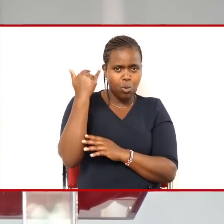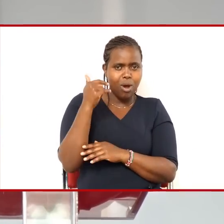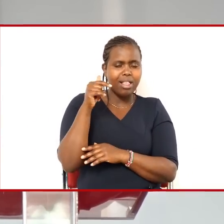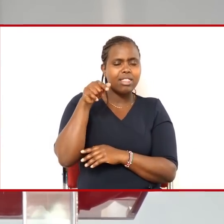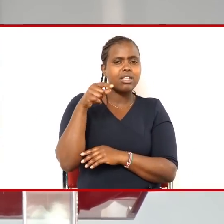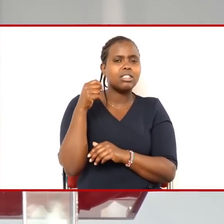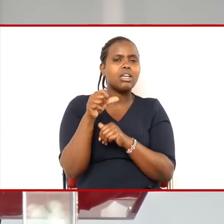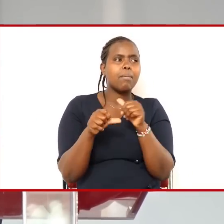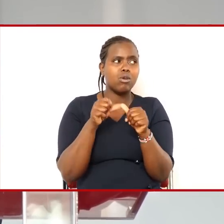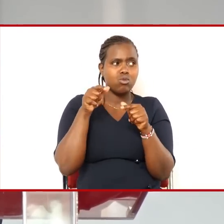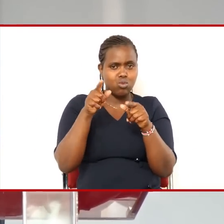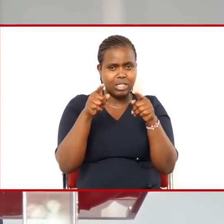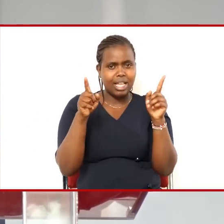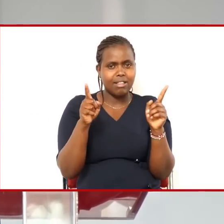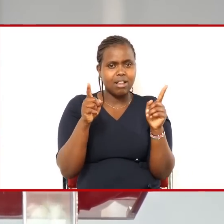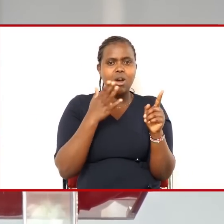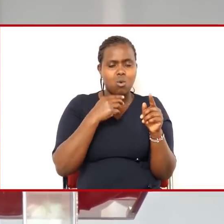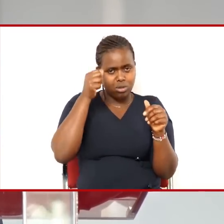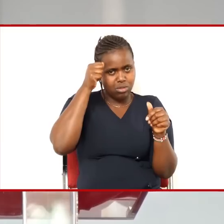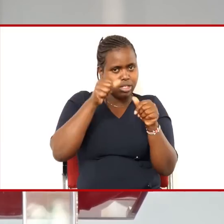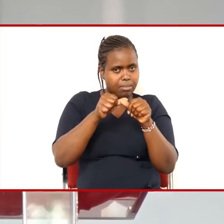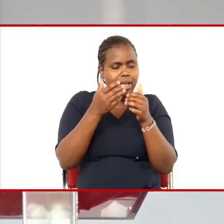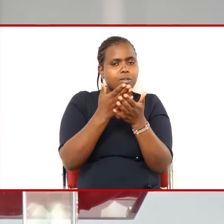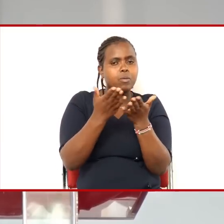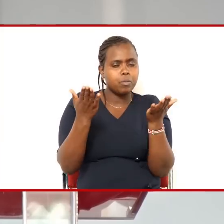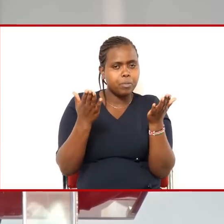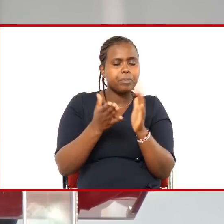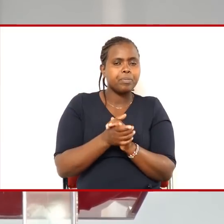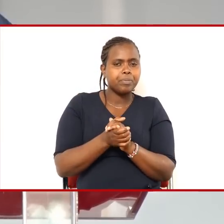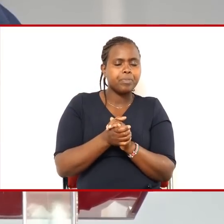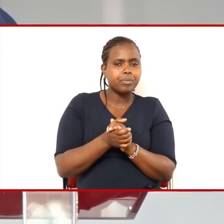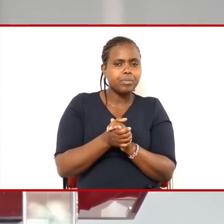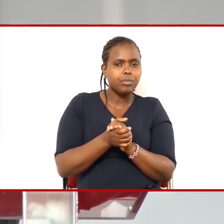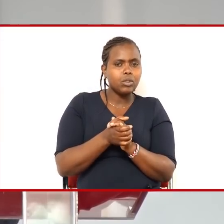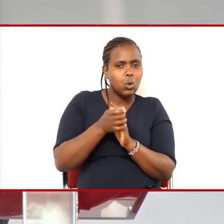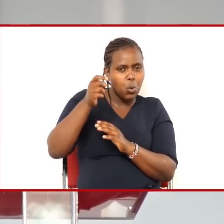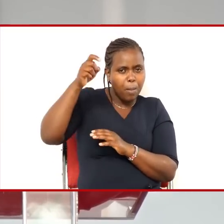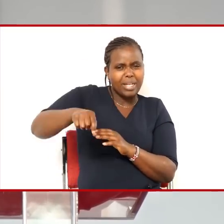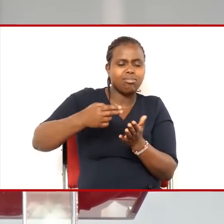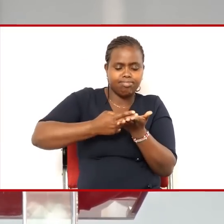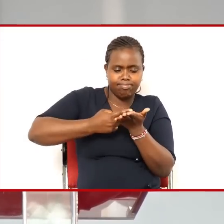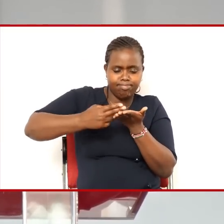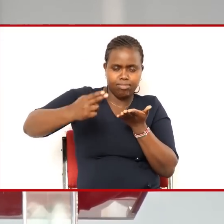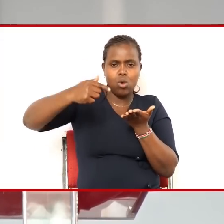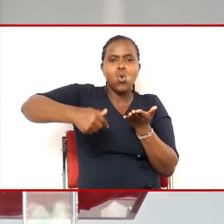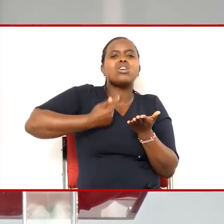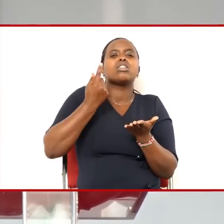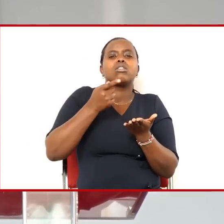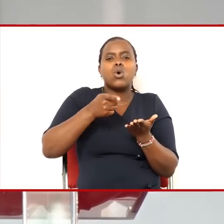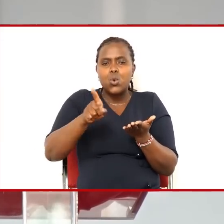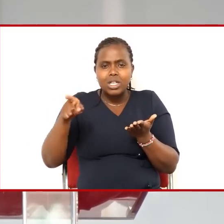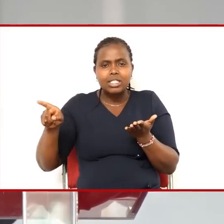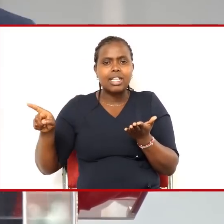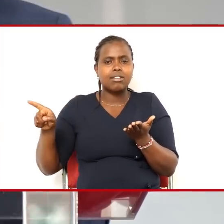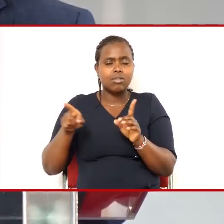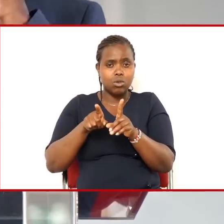because this is just about you. I want to remind you that you have to be honest with who you are